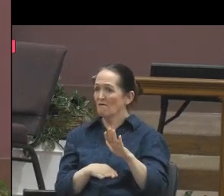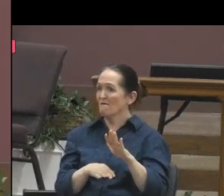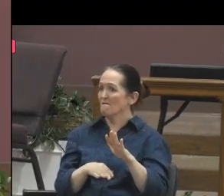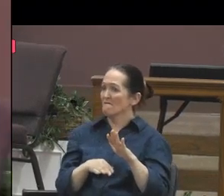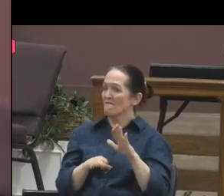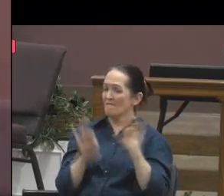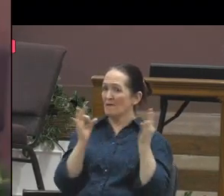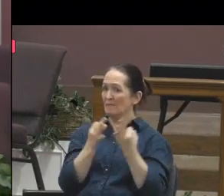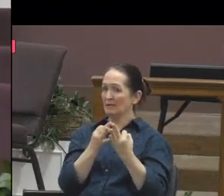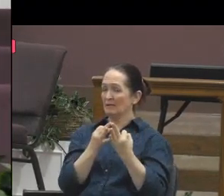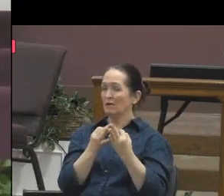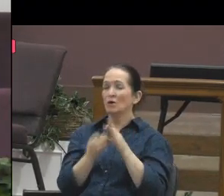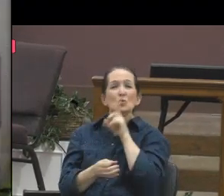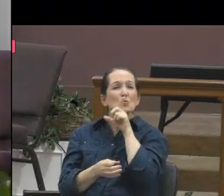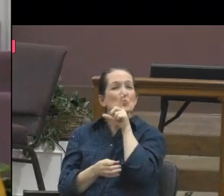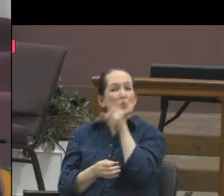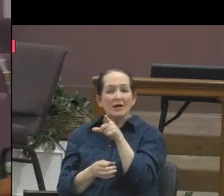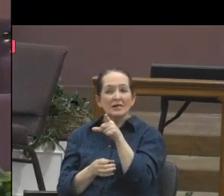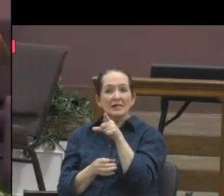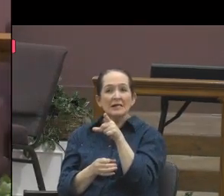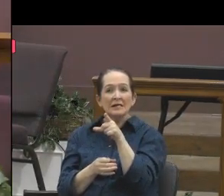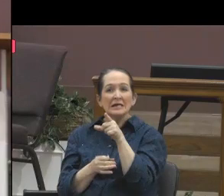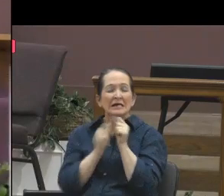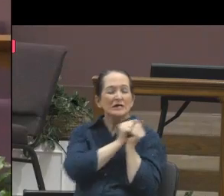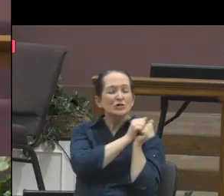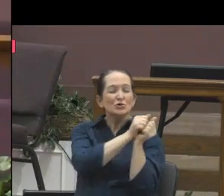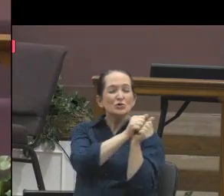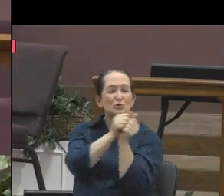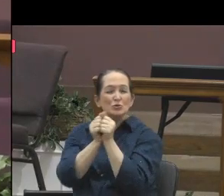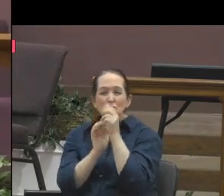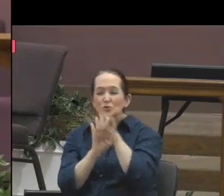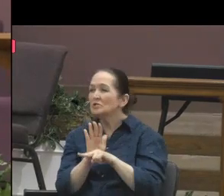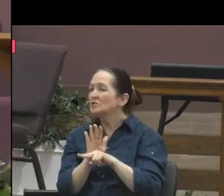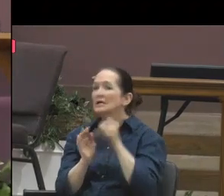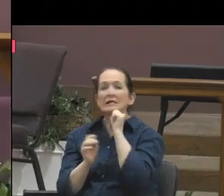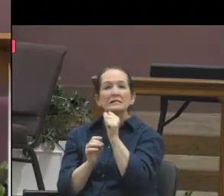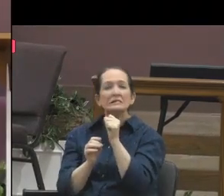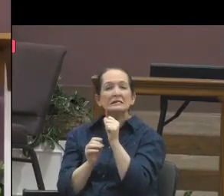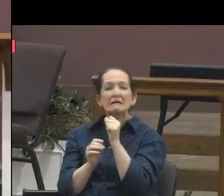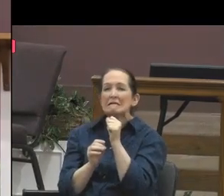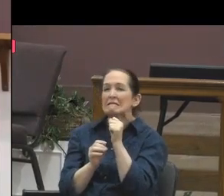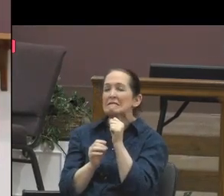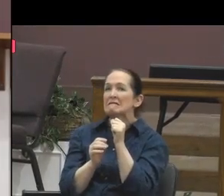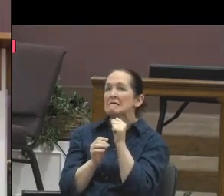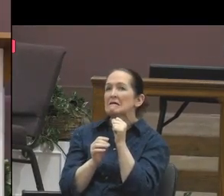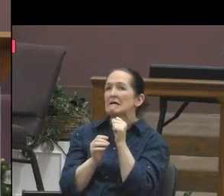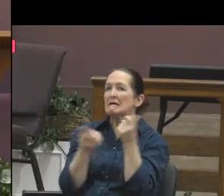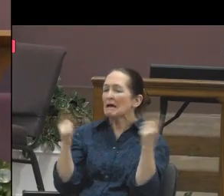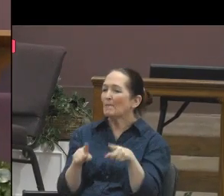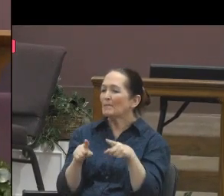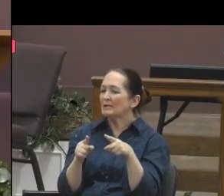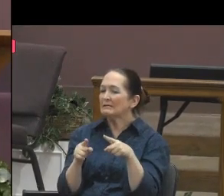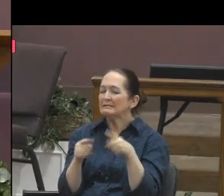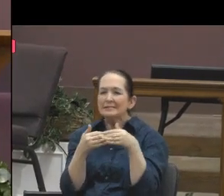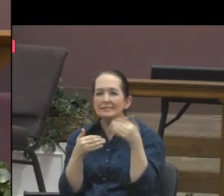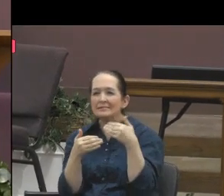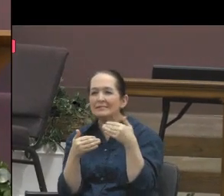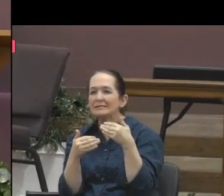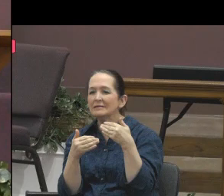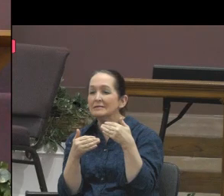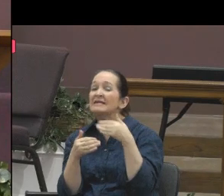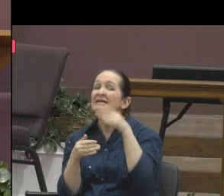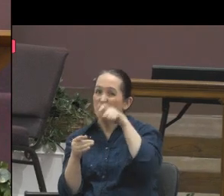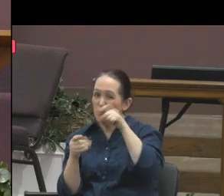is unity does not come simple and easy. It takes work.